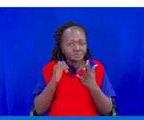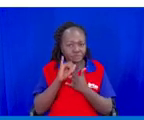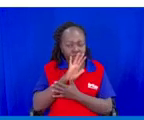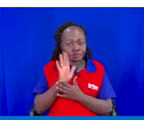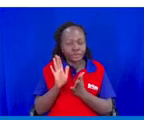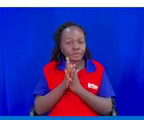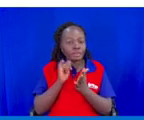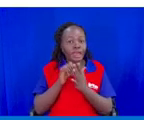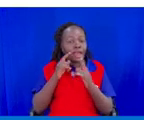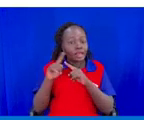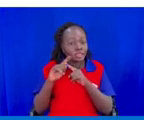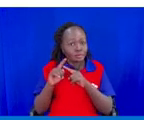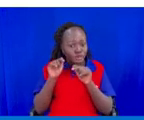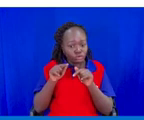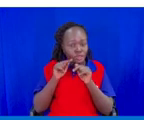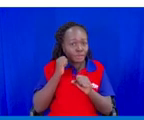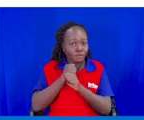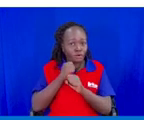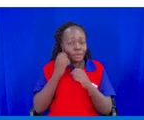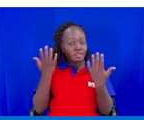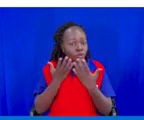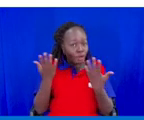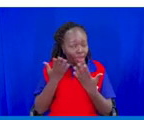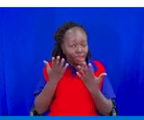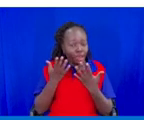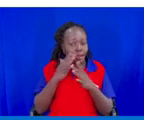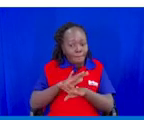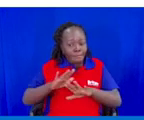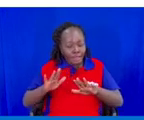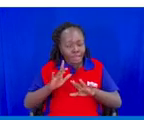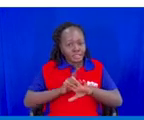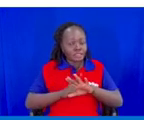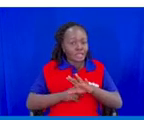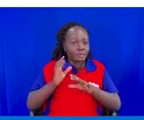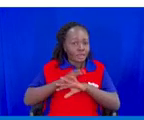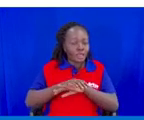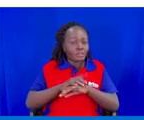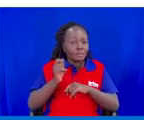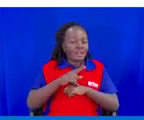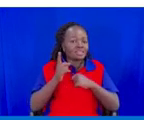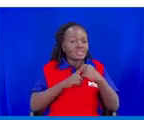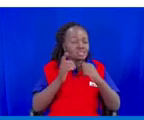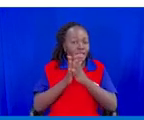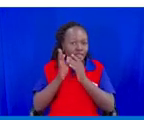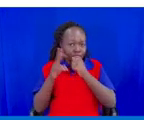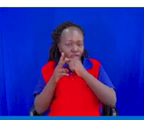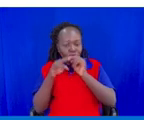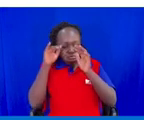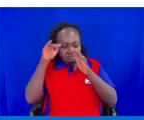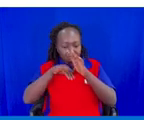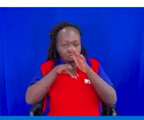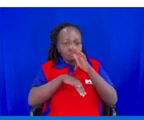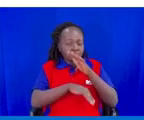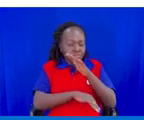the year-to-date performance, whereby our market by June, July, it had declined by close